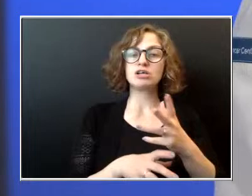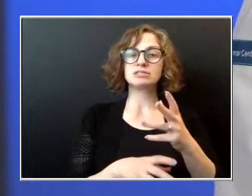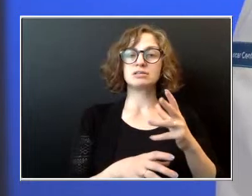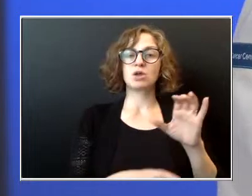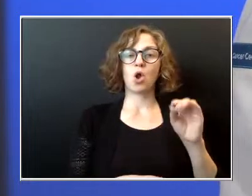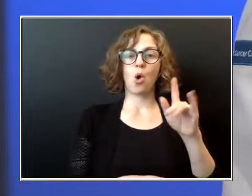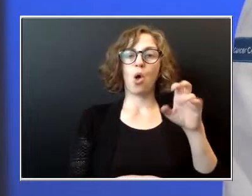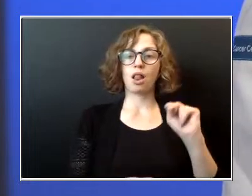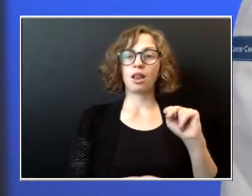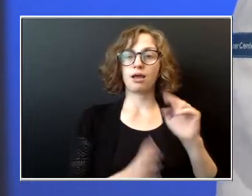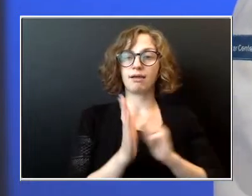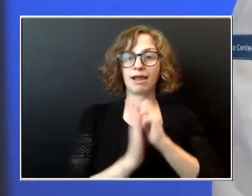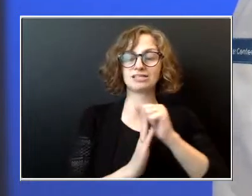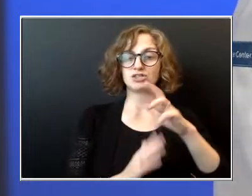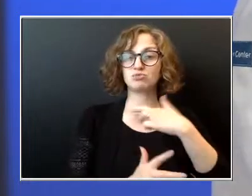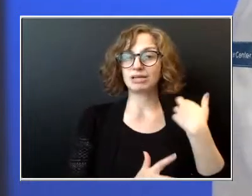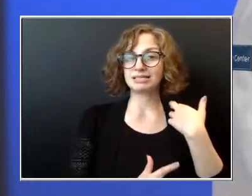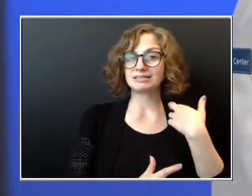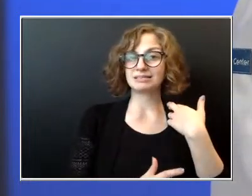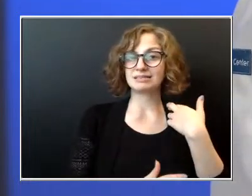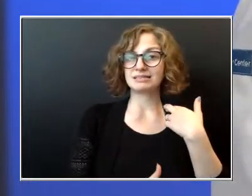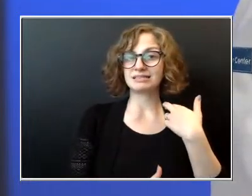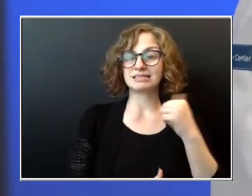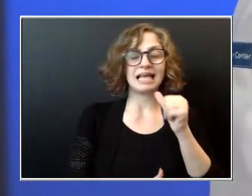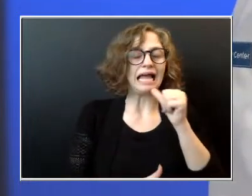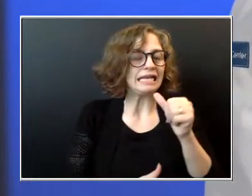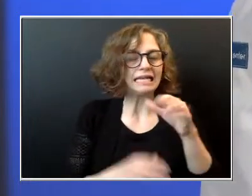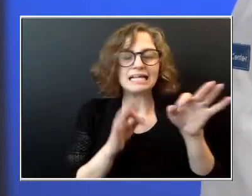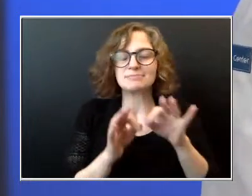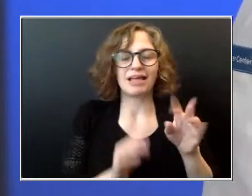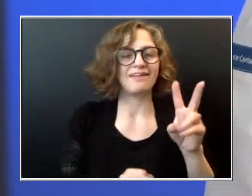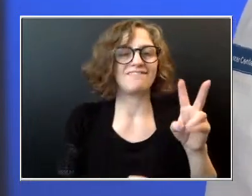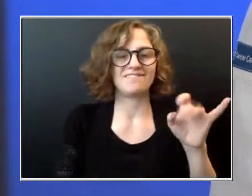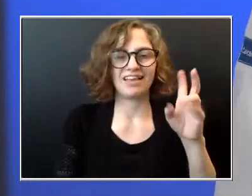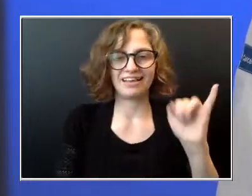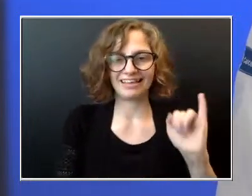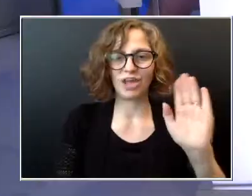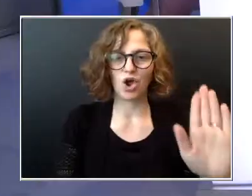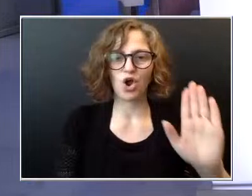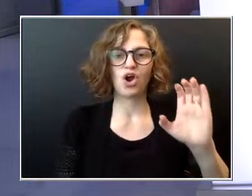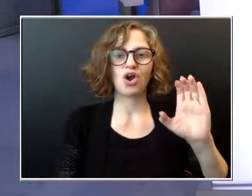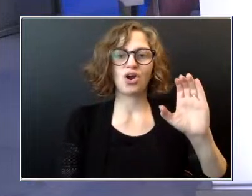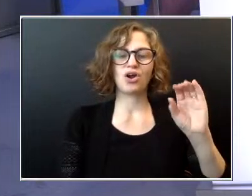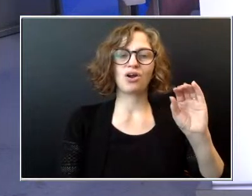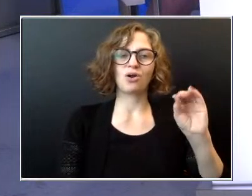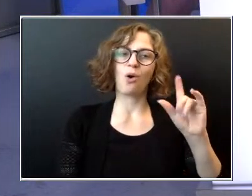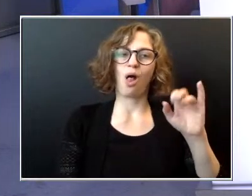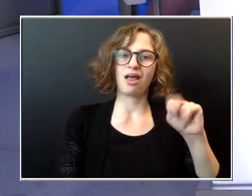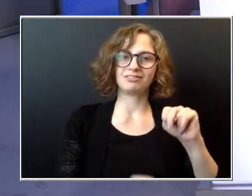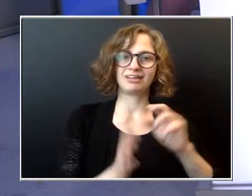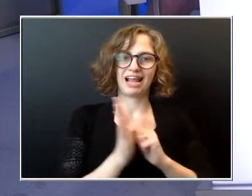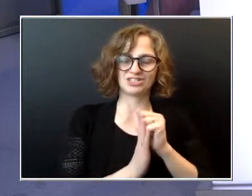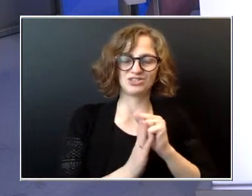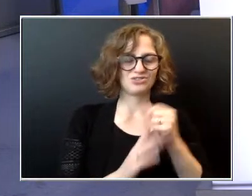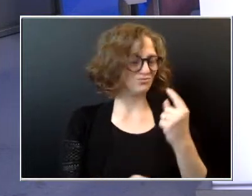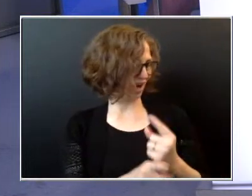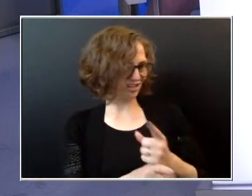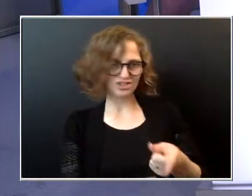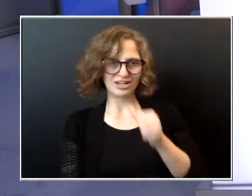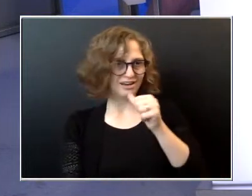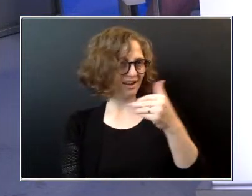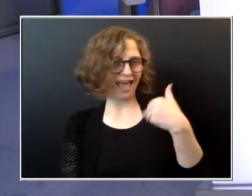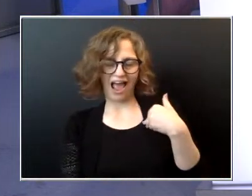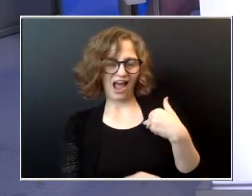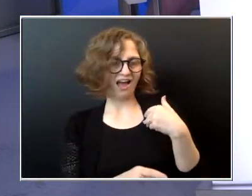not actually explain Vicky's colon cancer. Right, plus she didn't have adenomatous polyps under She- colonoscopy, so yeah. that doesn't really